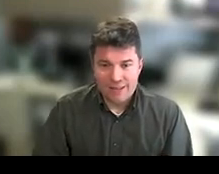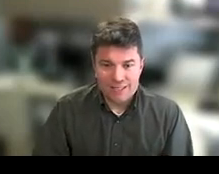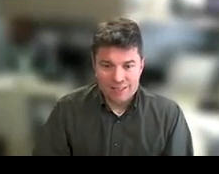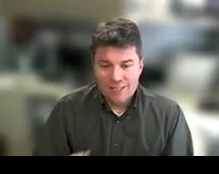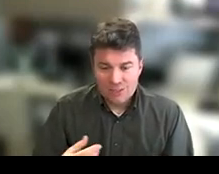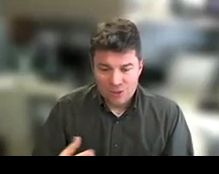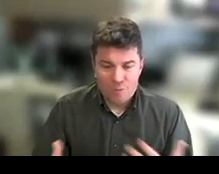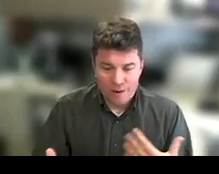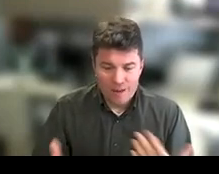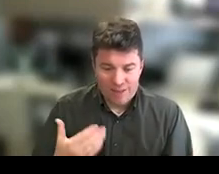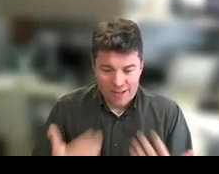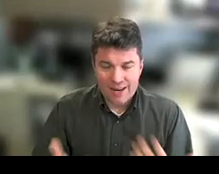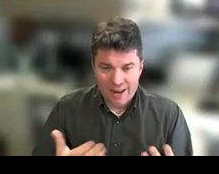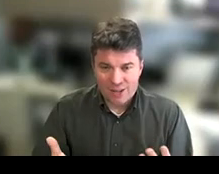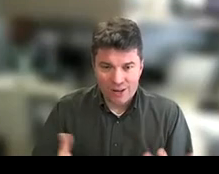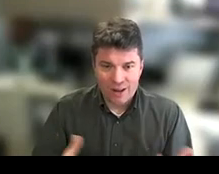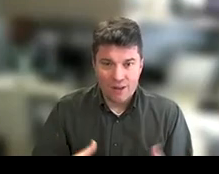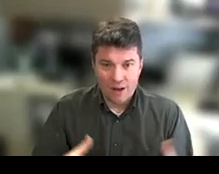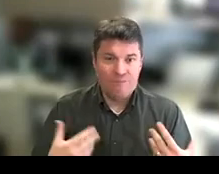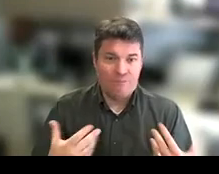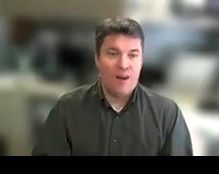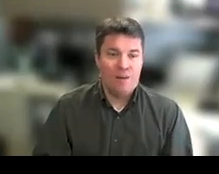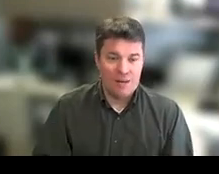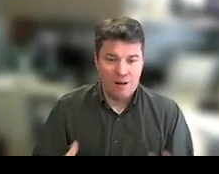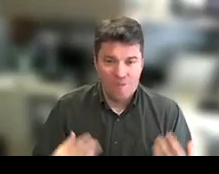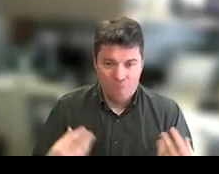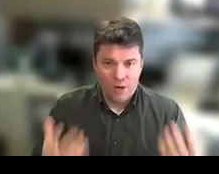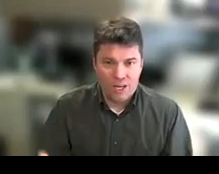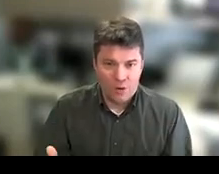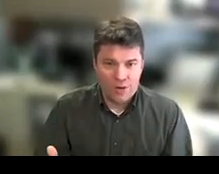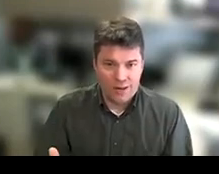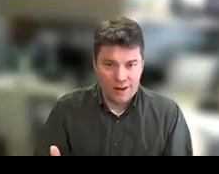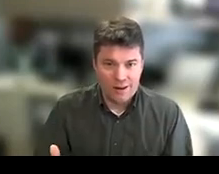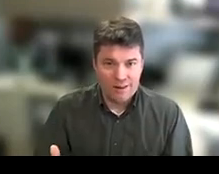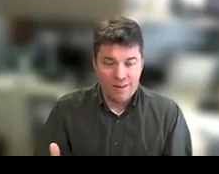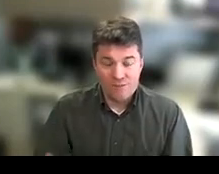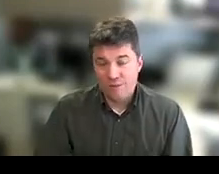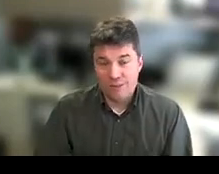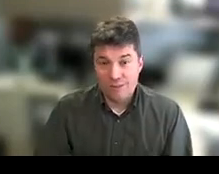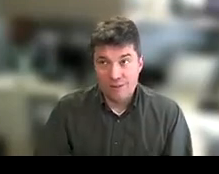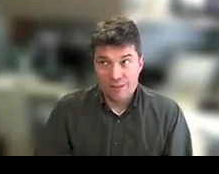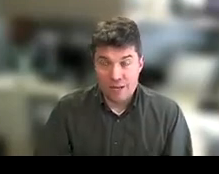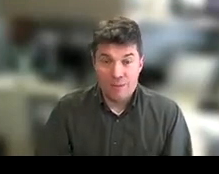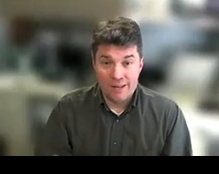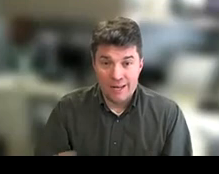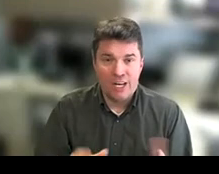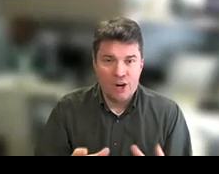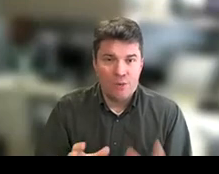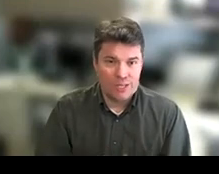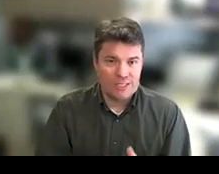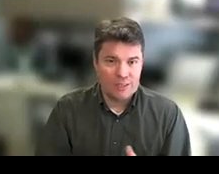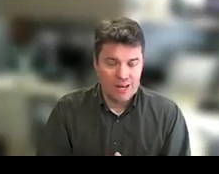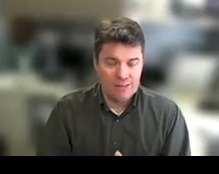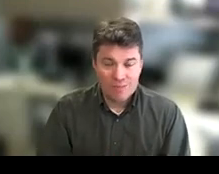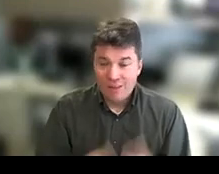many amazing things. So having that connection, I'm finding myself more included in the ability